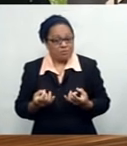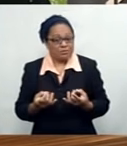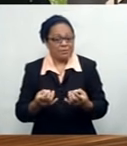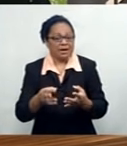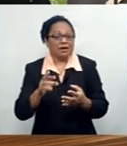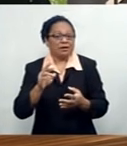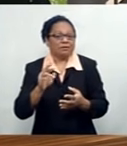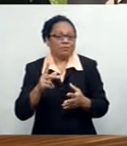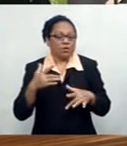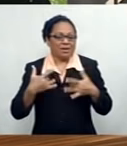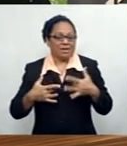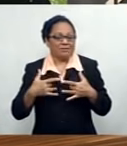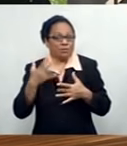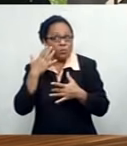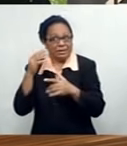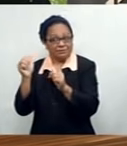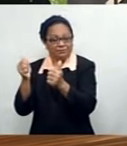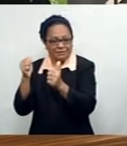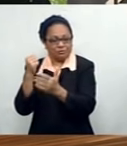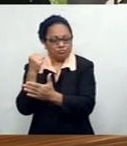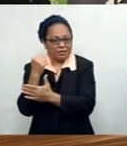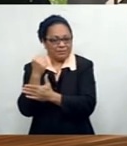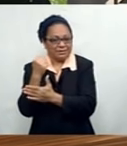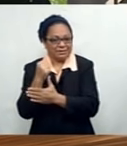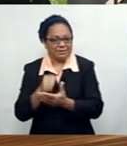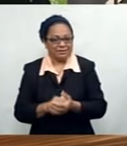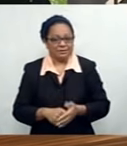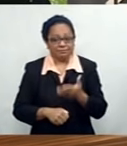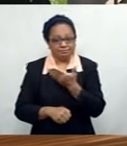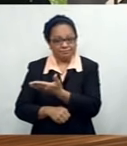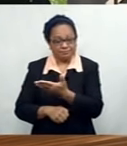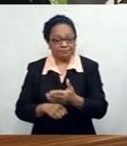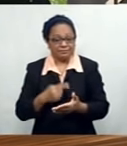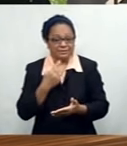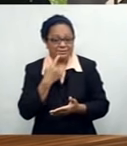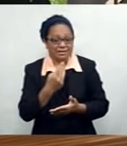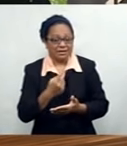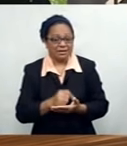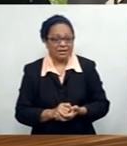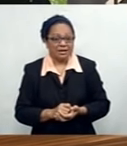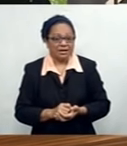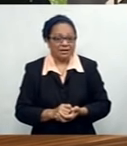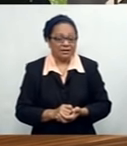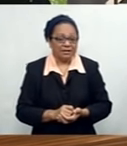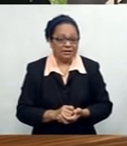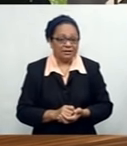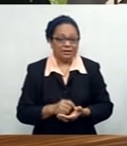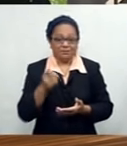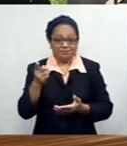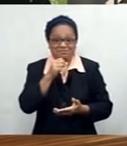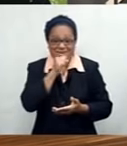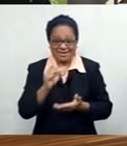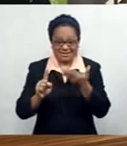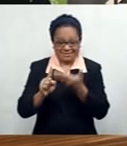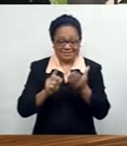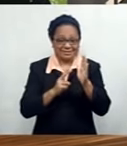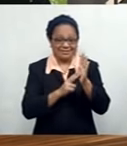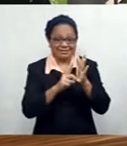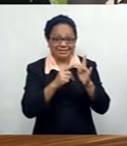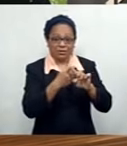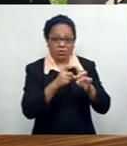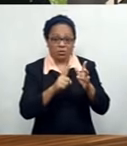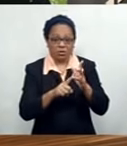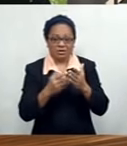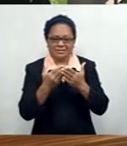life after his professional playing days. As Benina Rakautonga reports, the Ndama Nakorotumbura native has been studying to